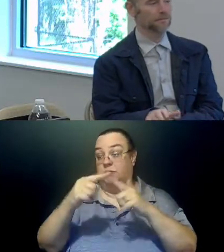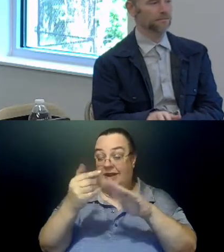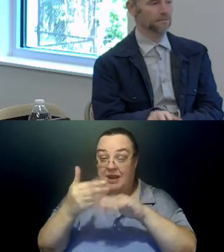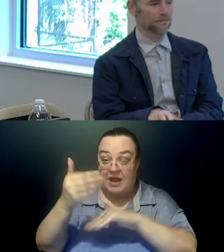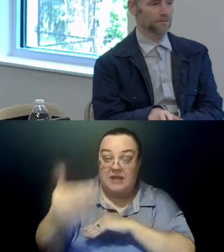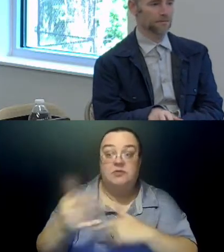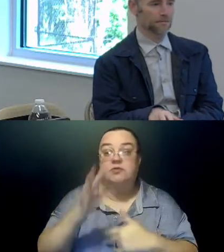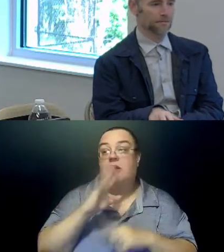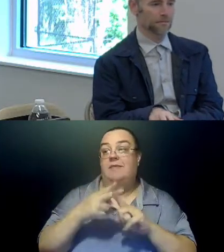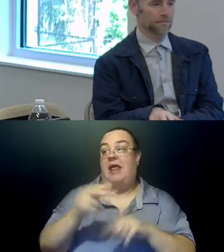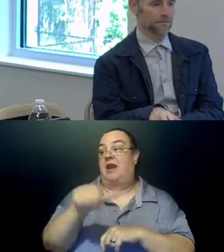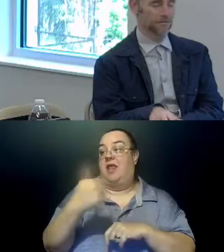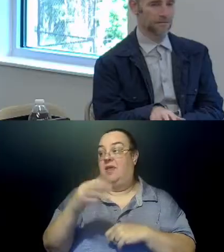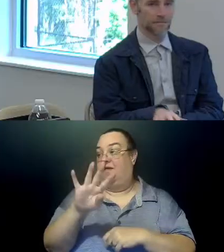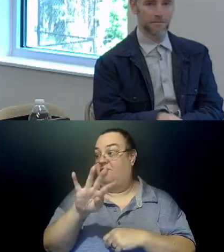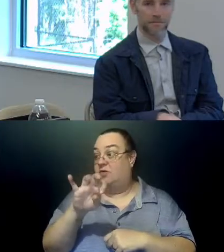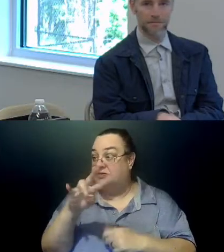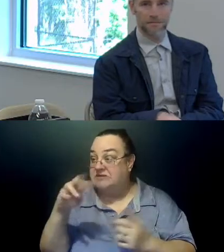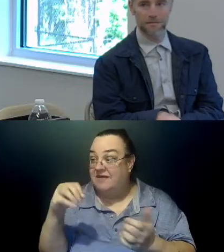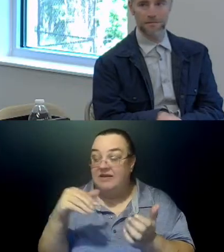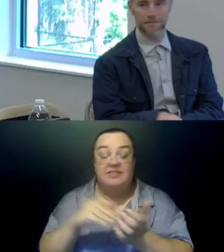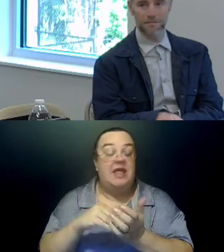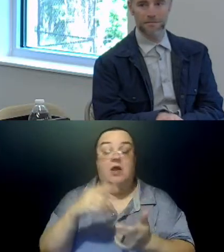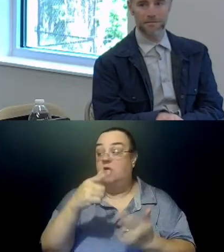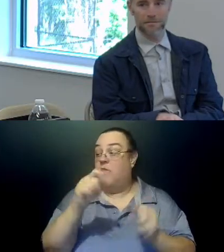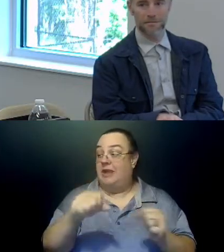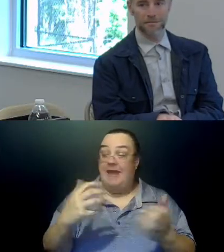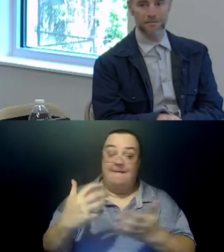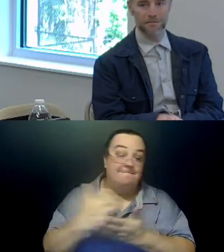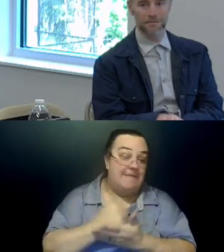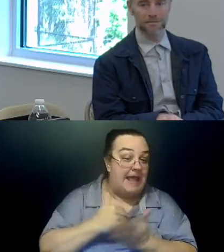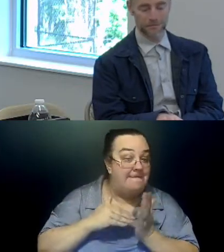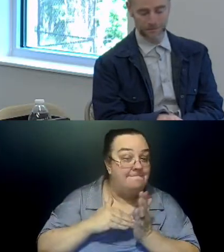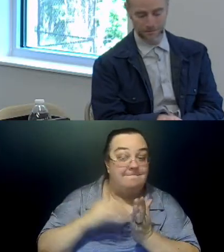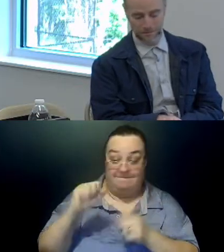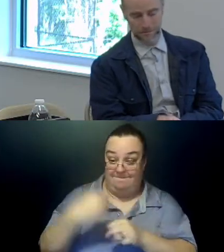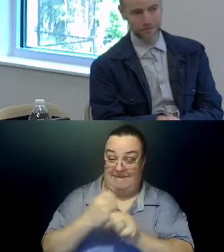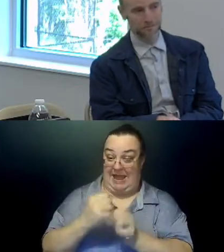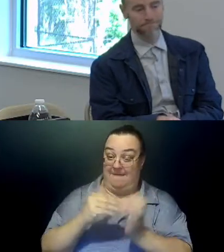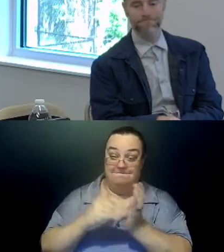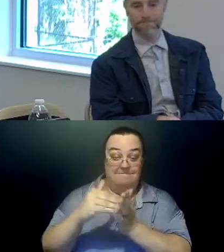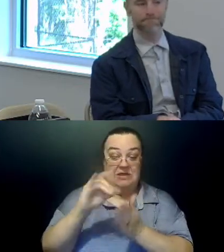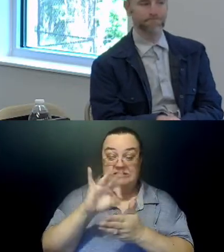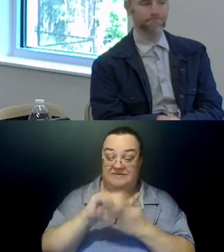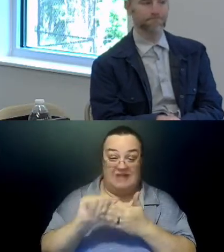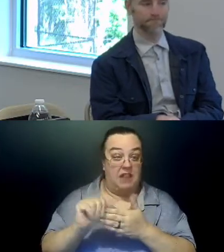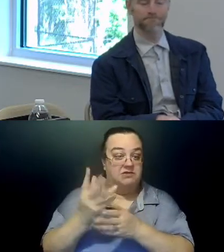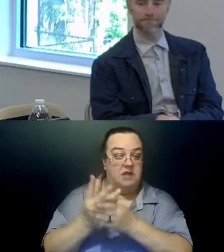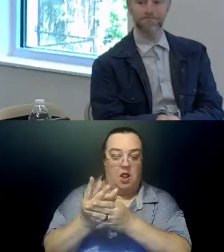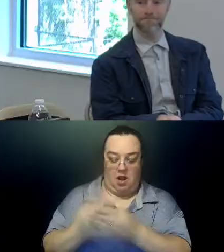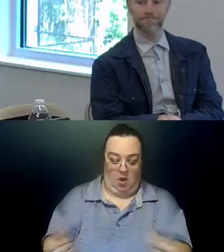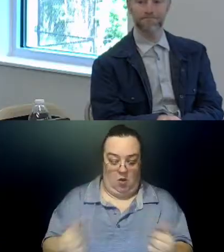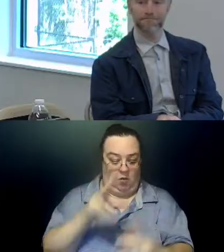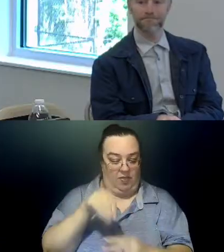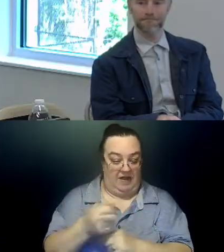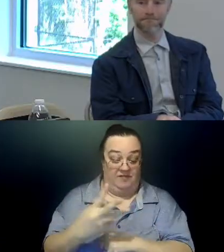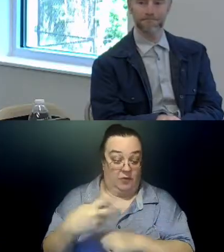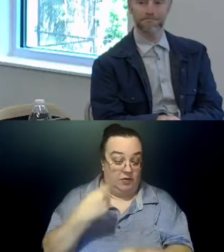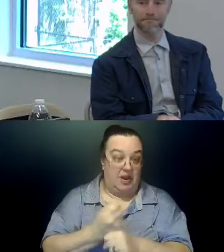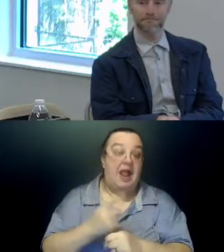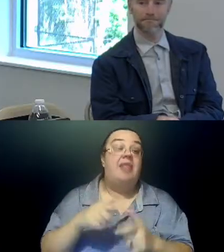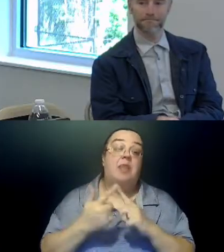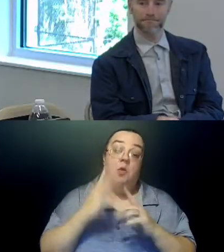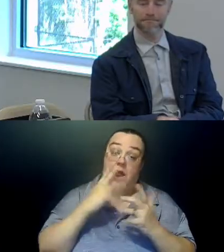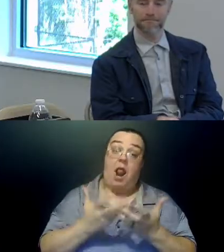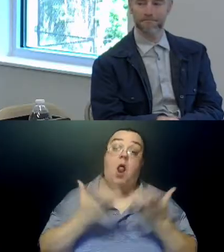another $470. You can make millions of dollars disappear in only a few years, and then you're going to be in a big load of